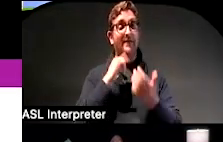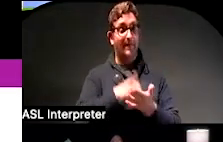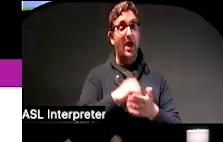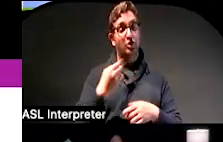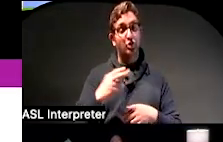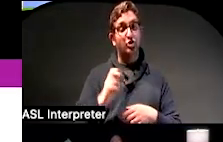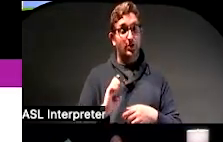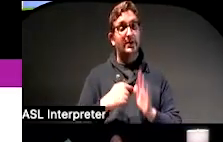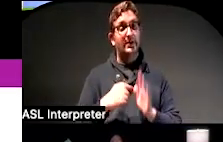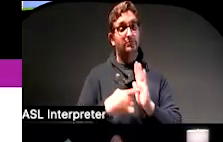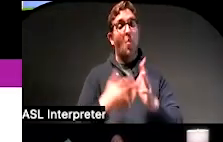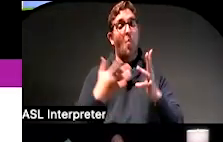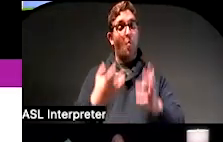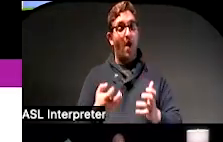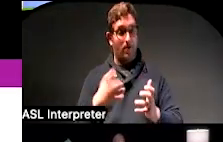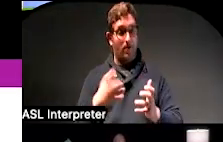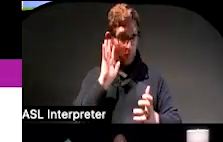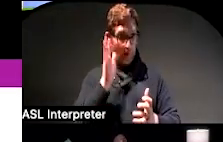wanted?